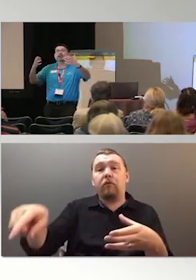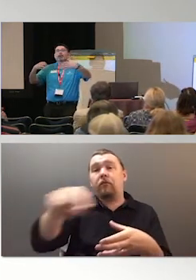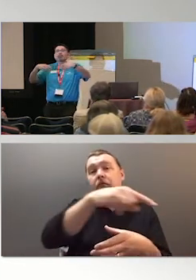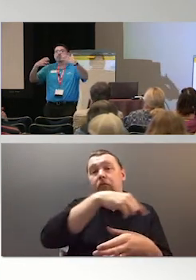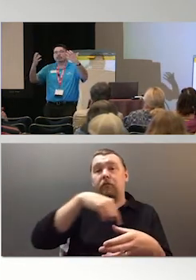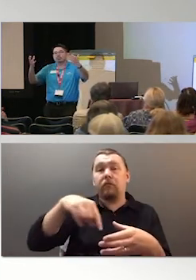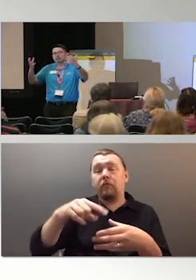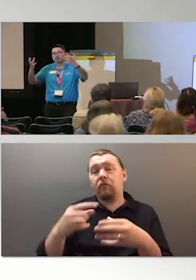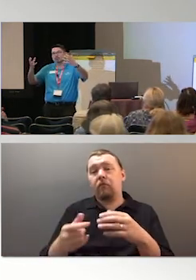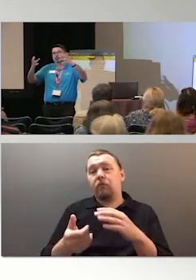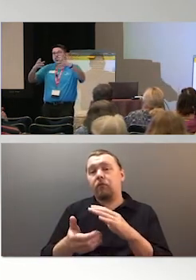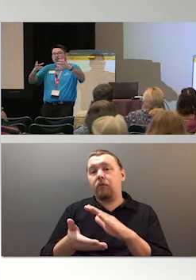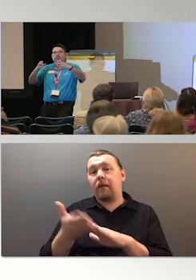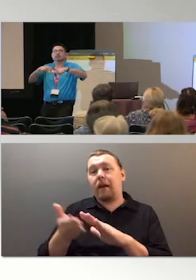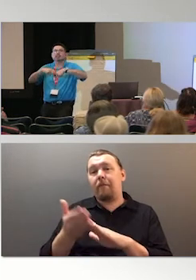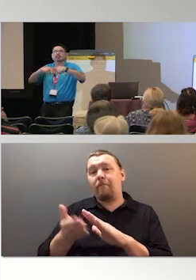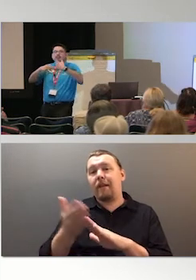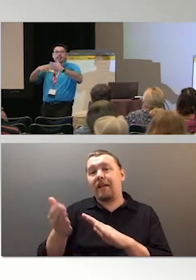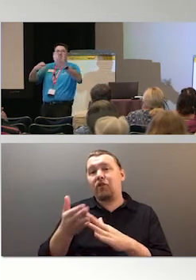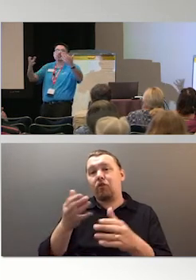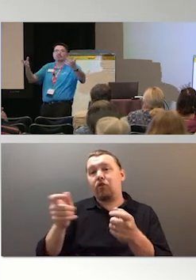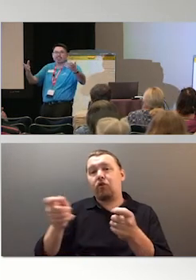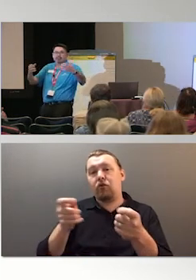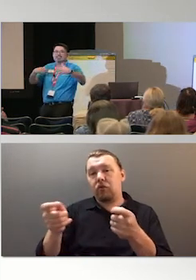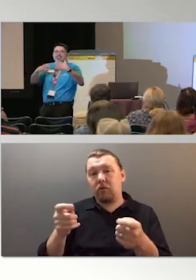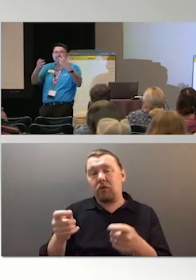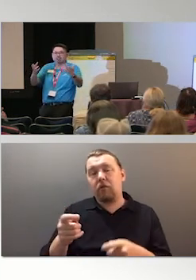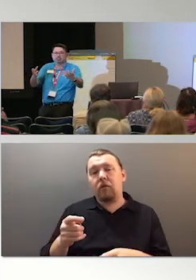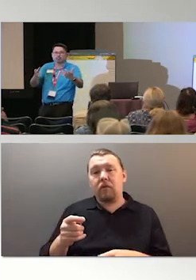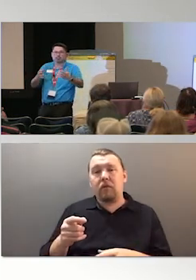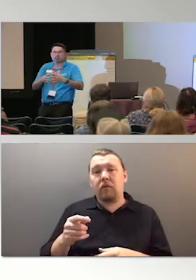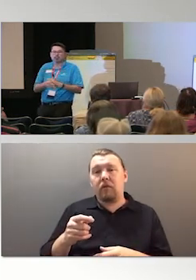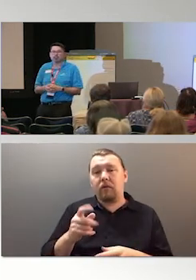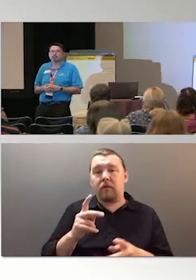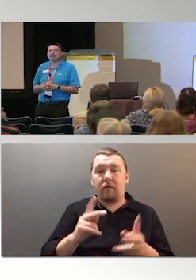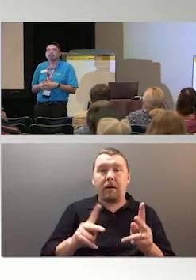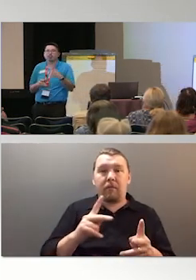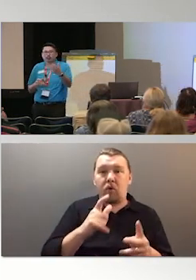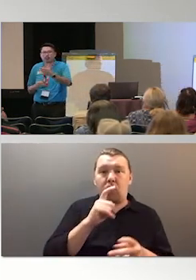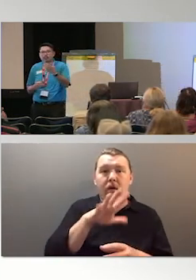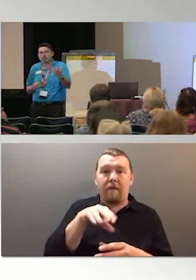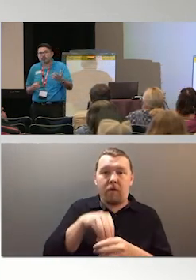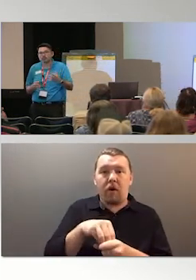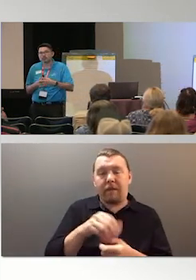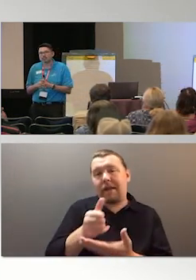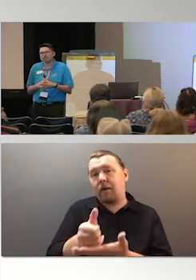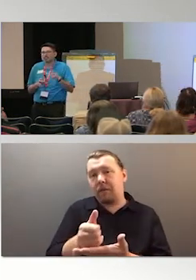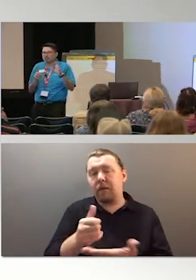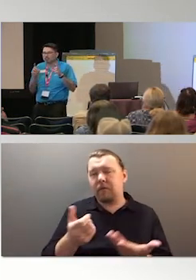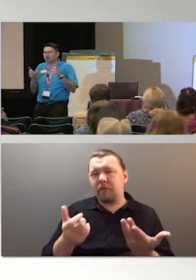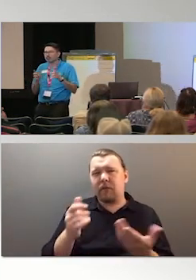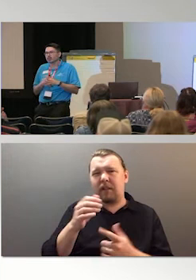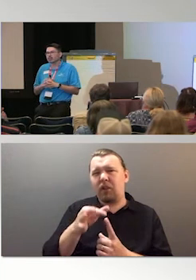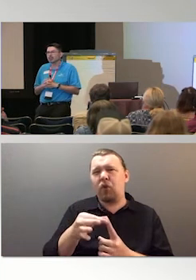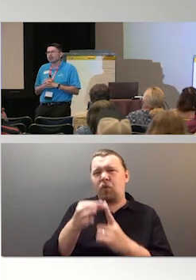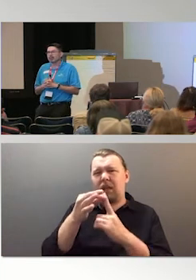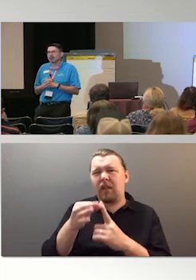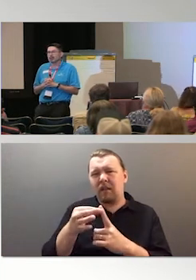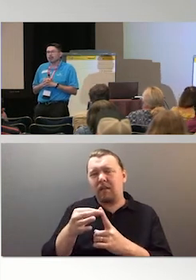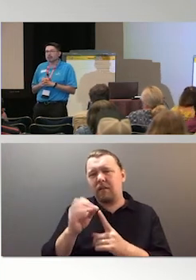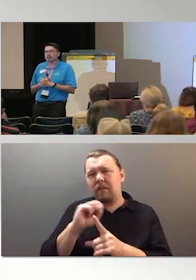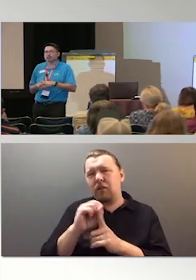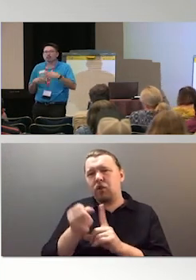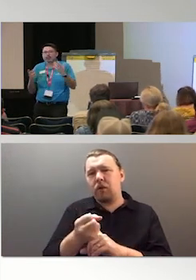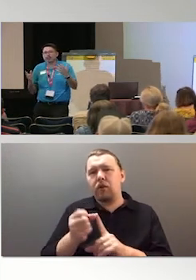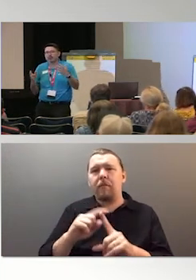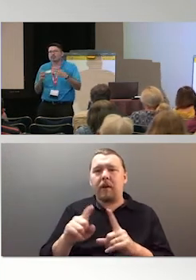used to help administer the pool to those families and individuals who are taking part of that pool. So it's a little bit unique,